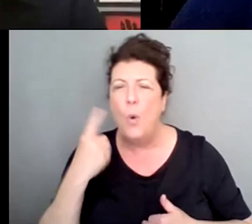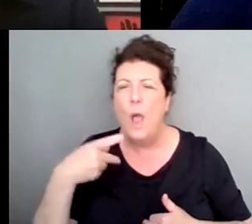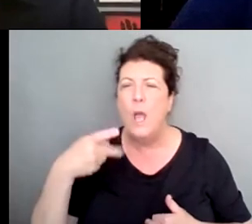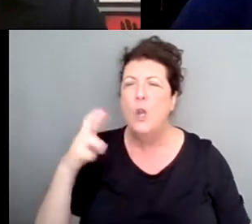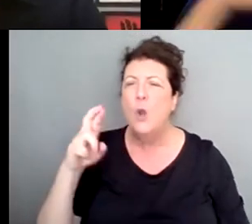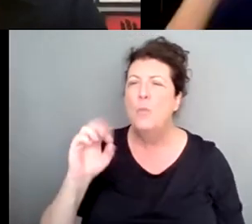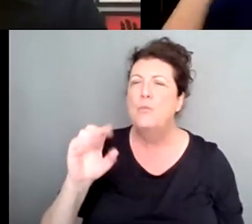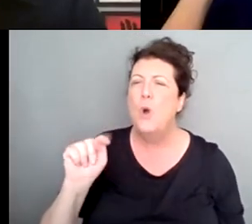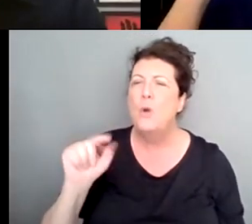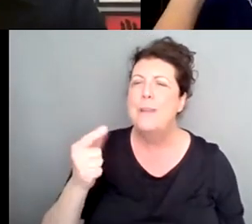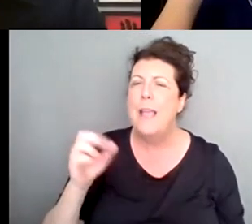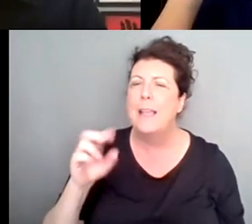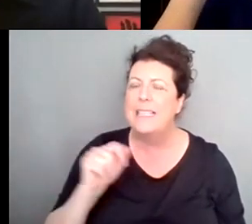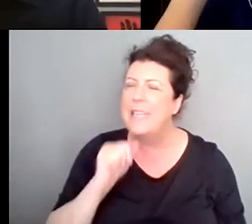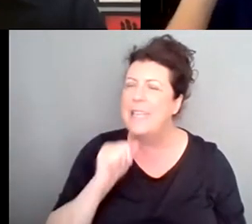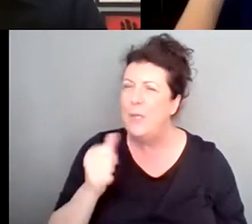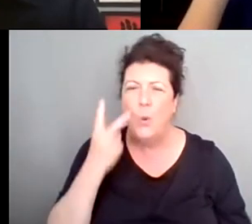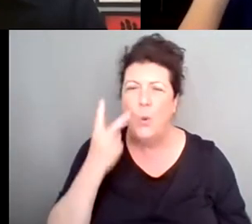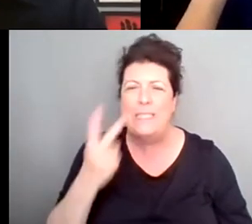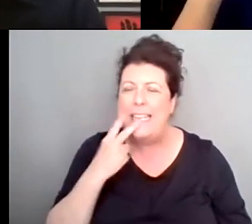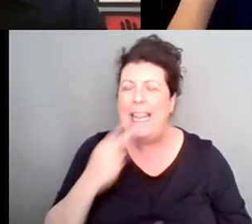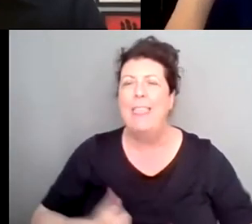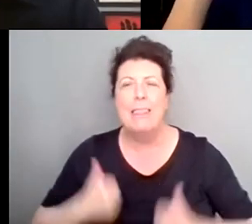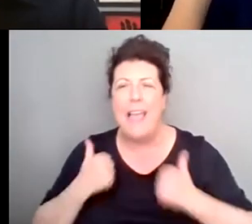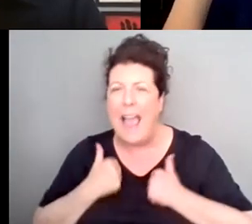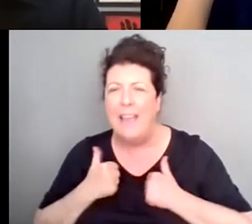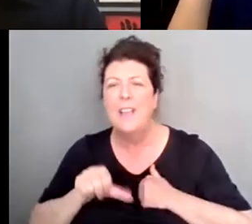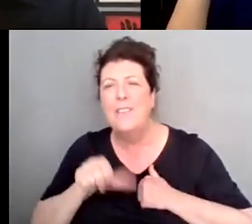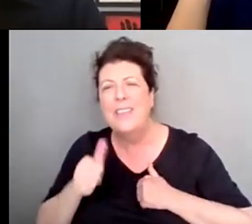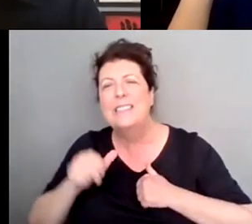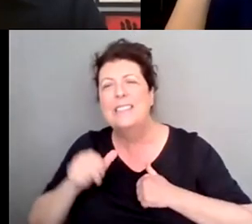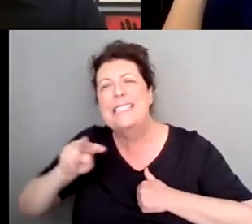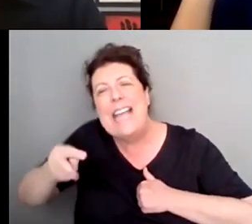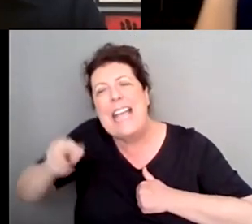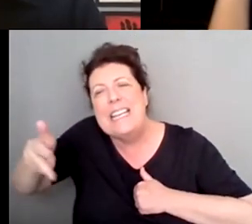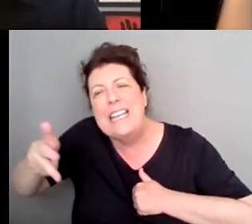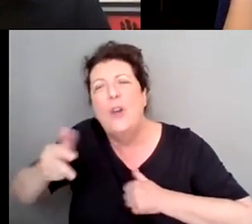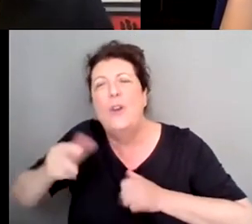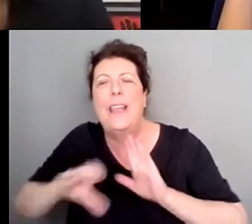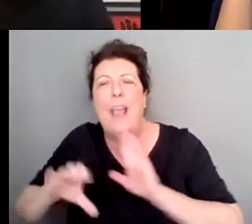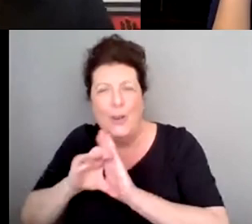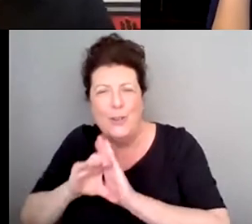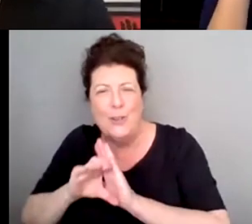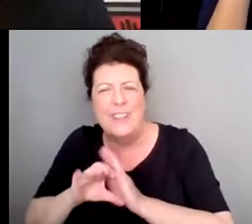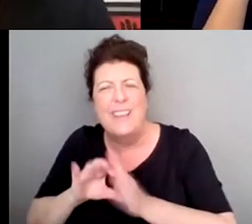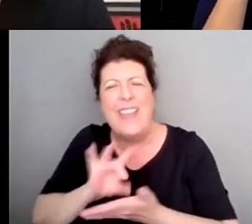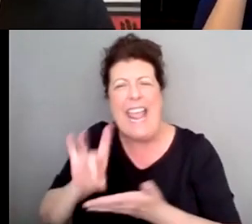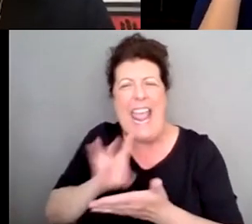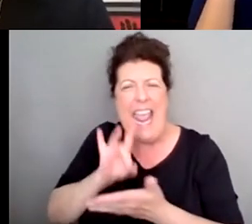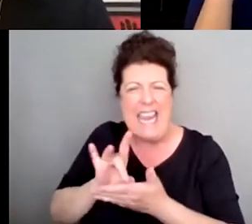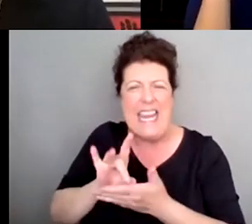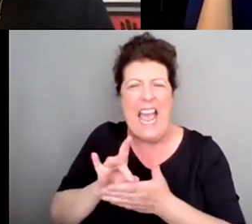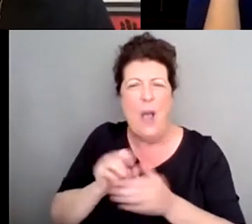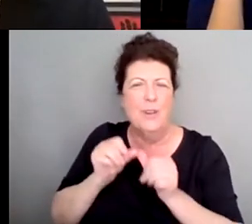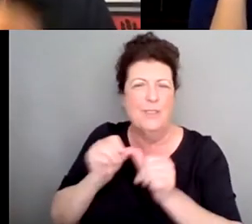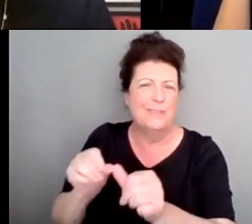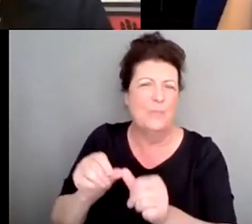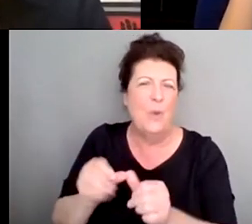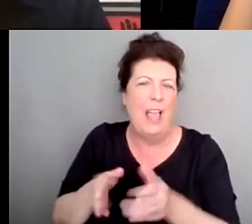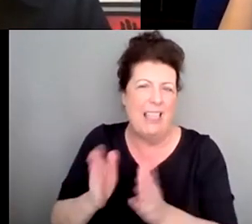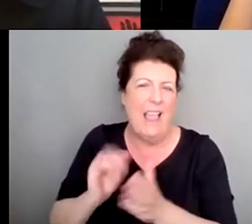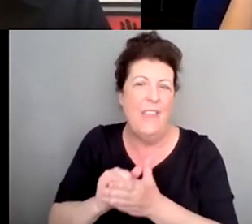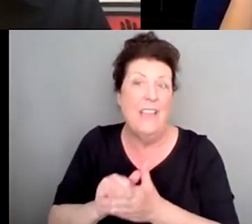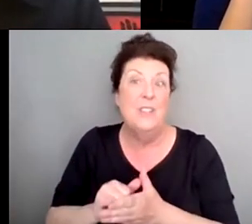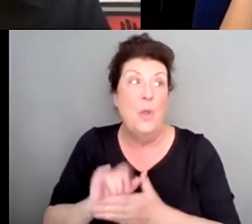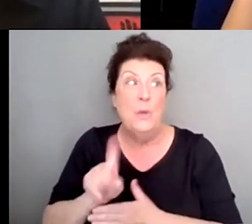characters in a way that eight hours allows you to. So I think it was like, you know, once I got those ideas out, I only had one way to go. That was like limited